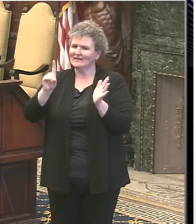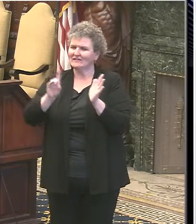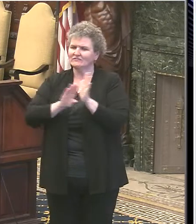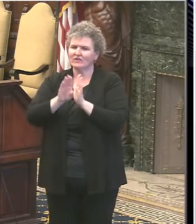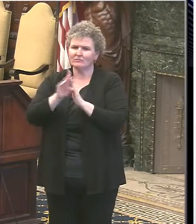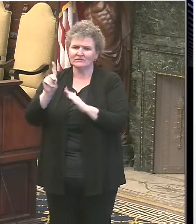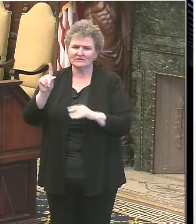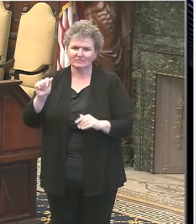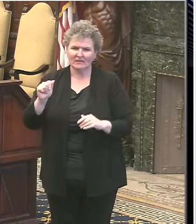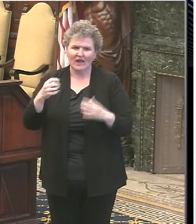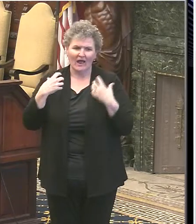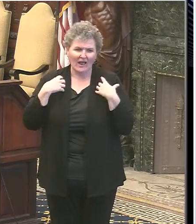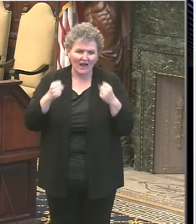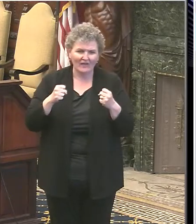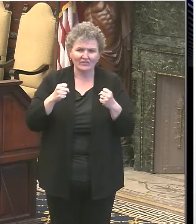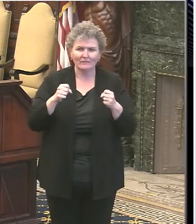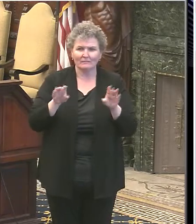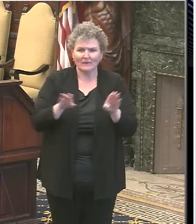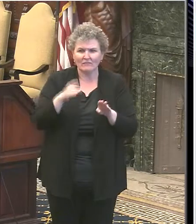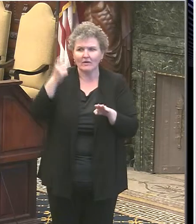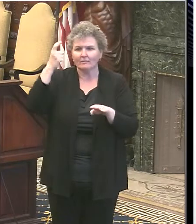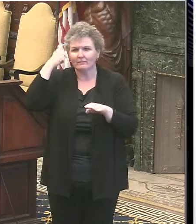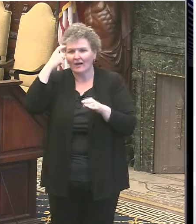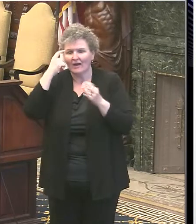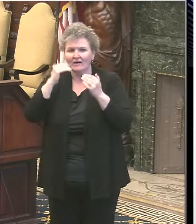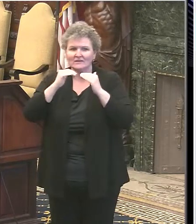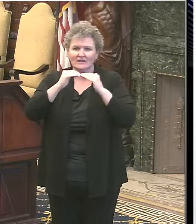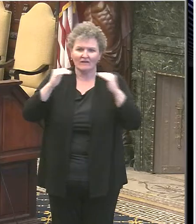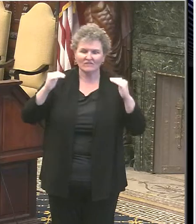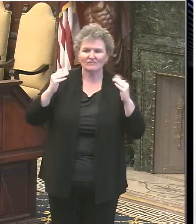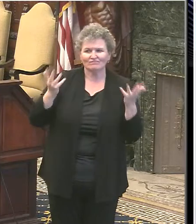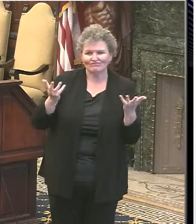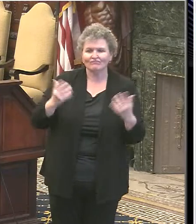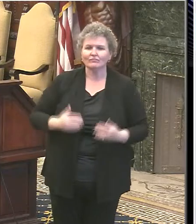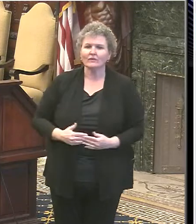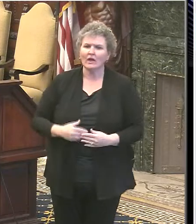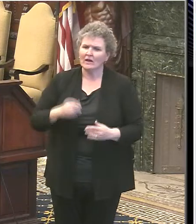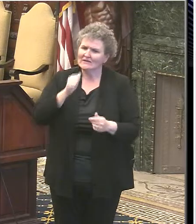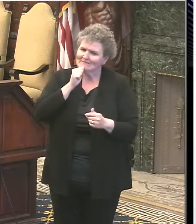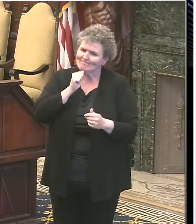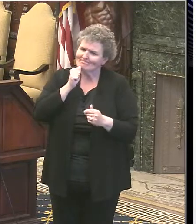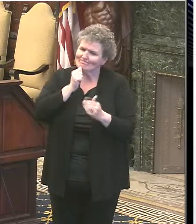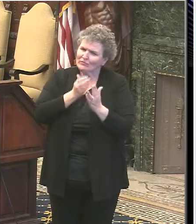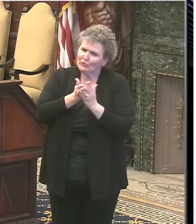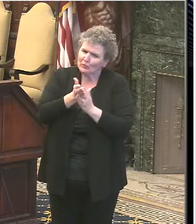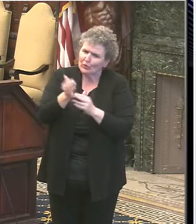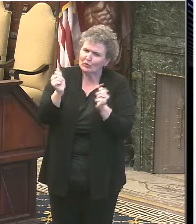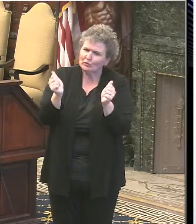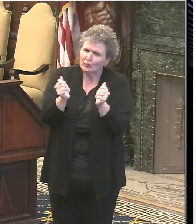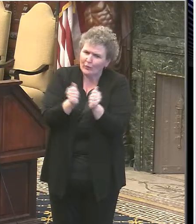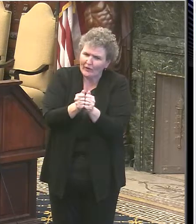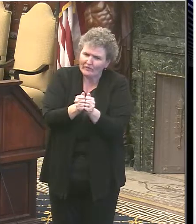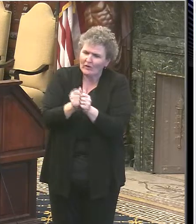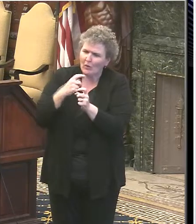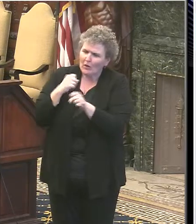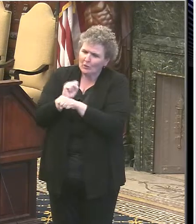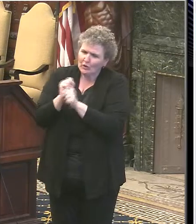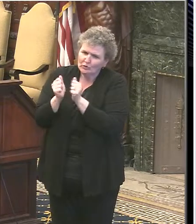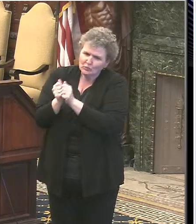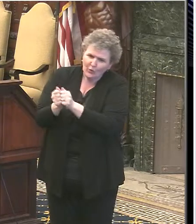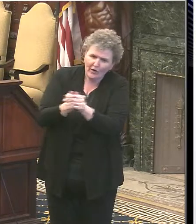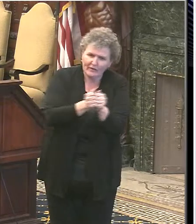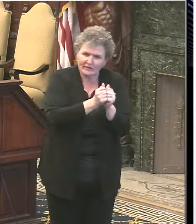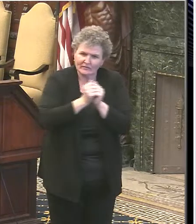Healthy Minds, and elsewhere. There's a light at the end of this tunnel, and we will get there together. So I'm pleased today that we are joined by Dr. Jill